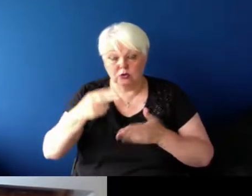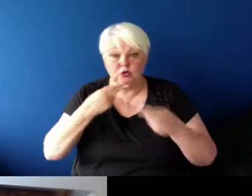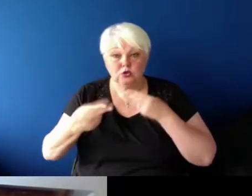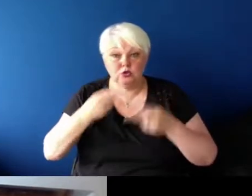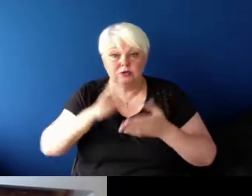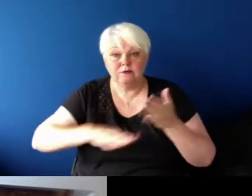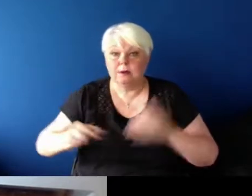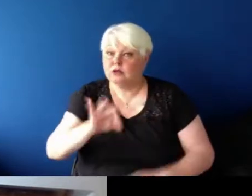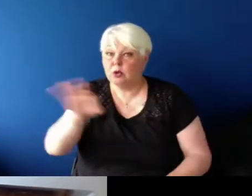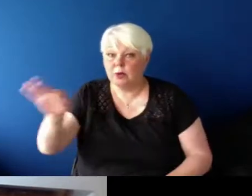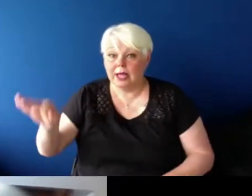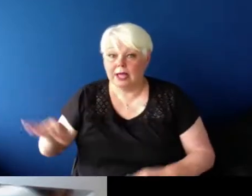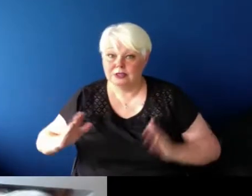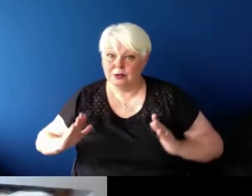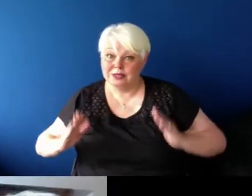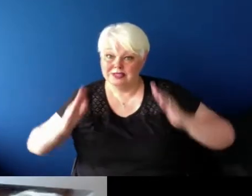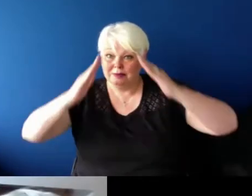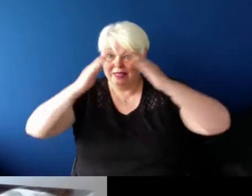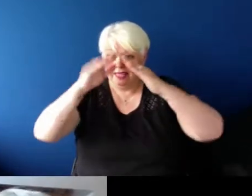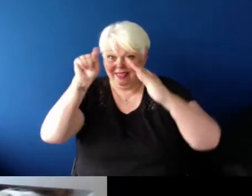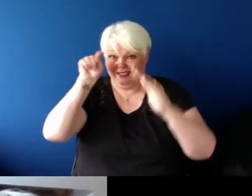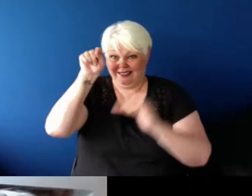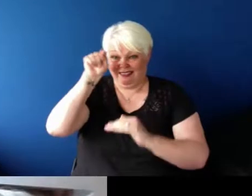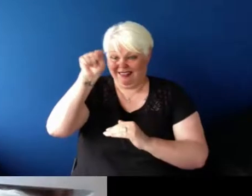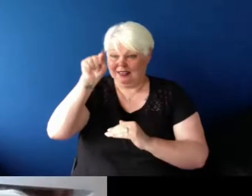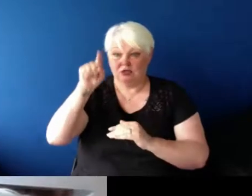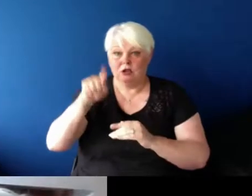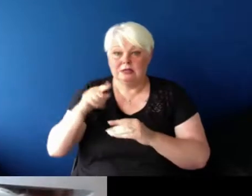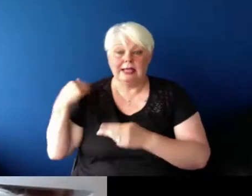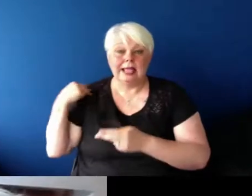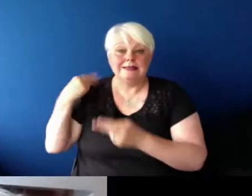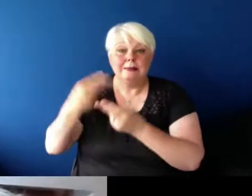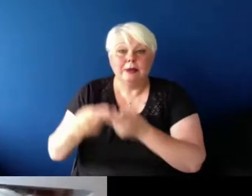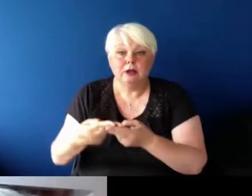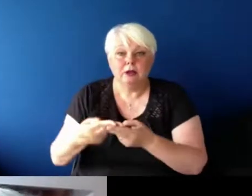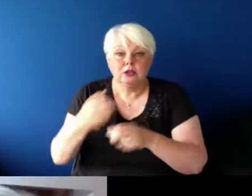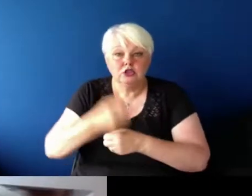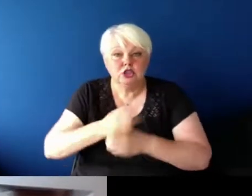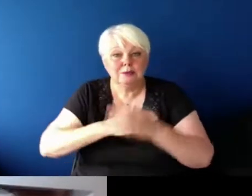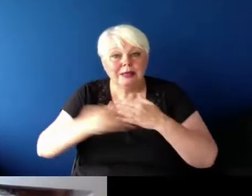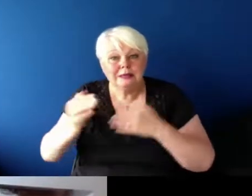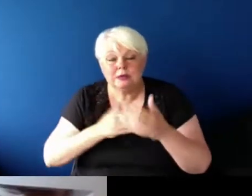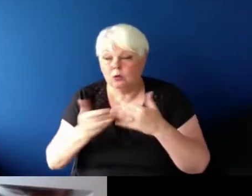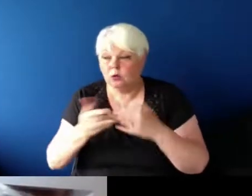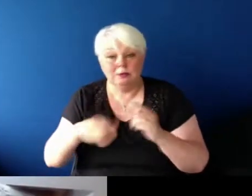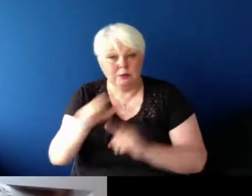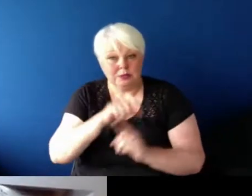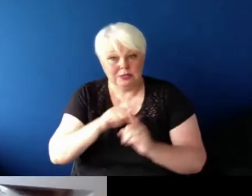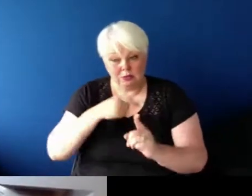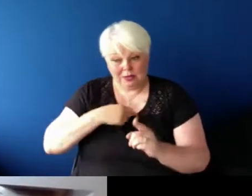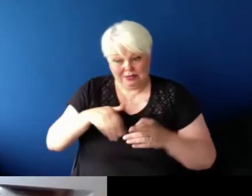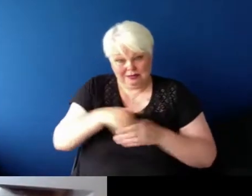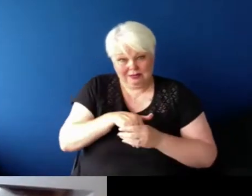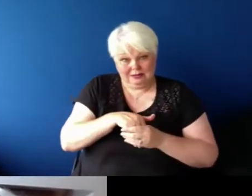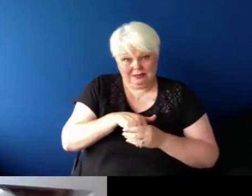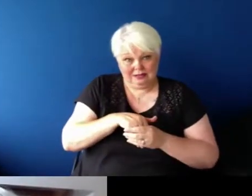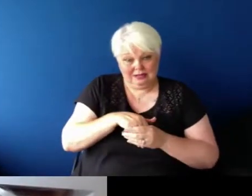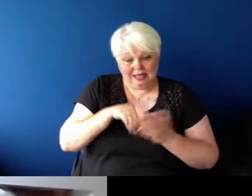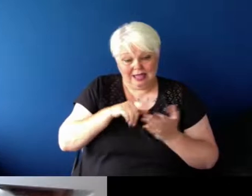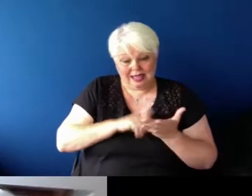So it's not your typical church building or your church community, is it? So I was a member of the LGBT